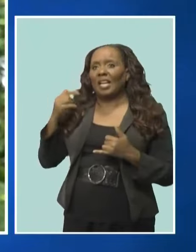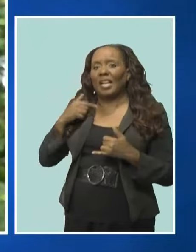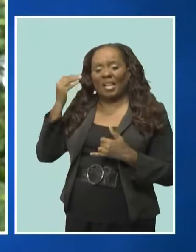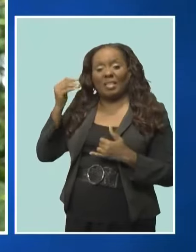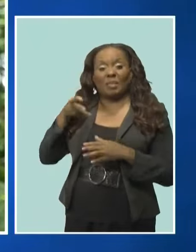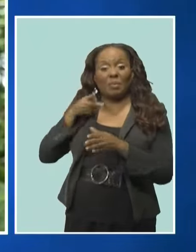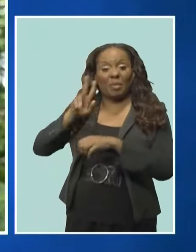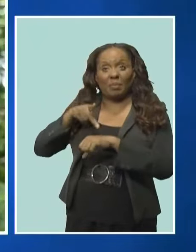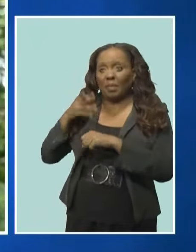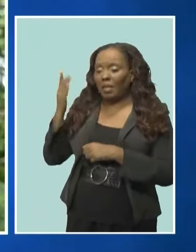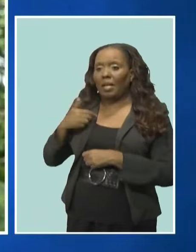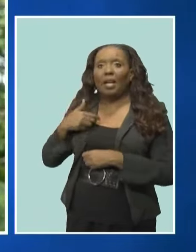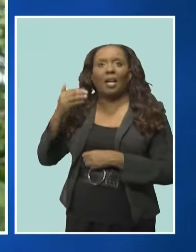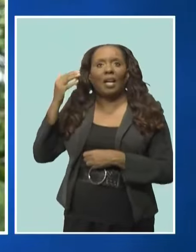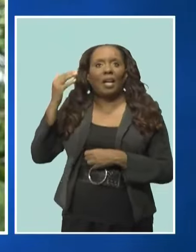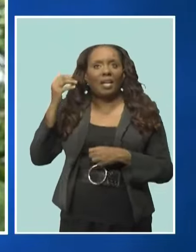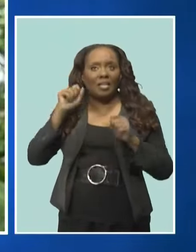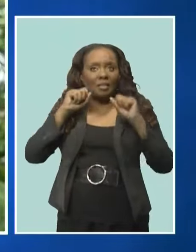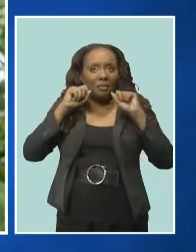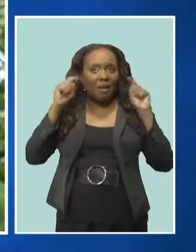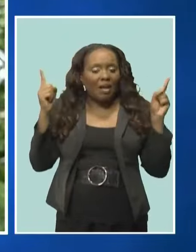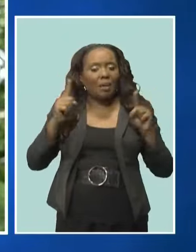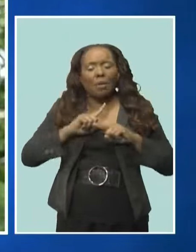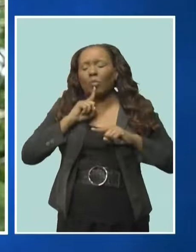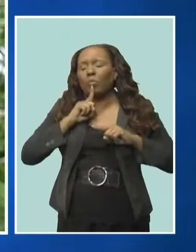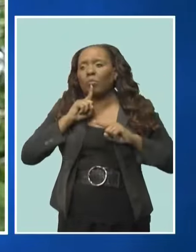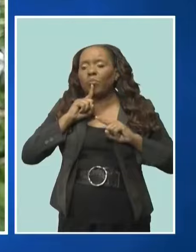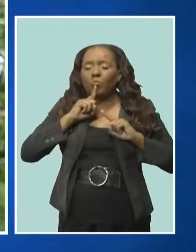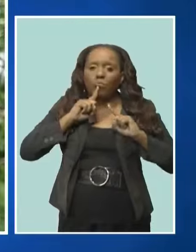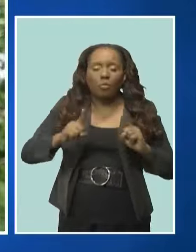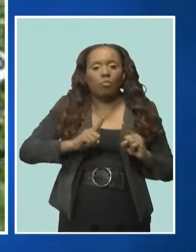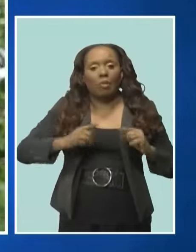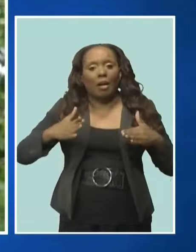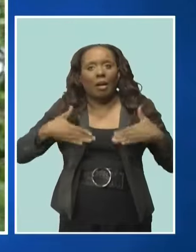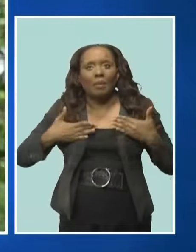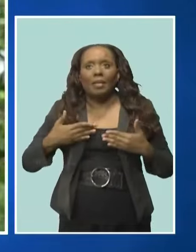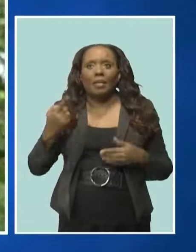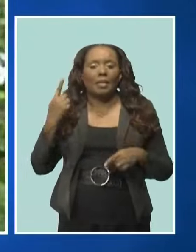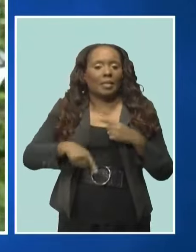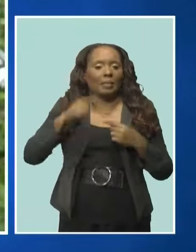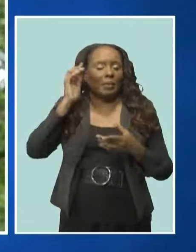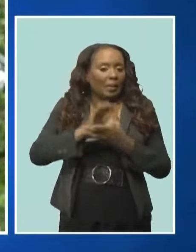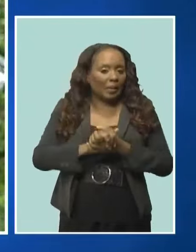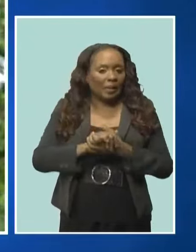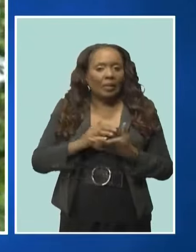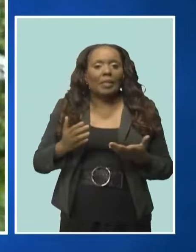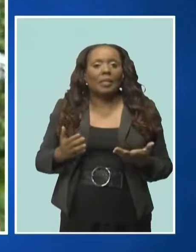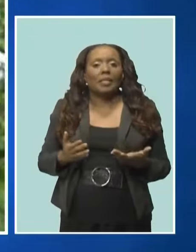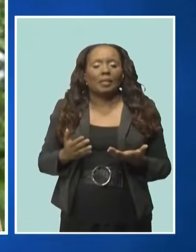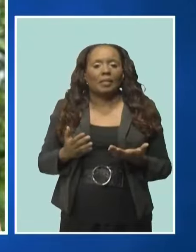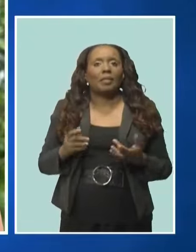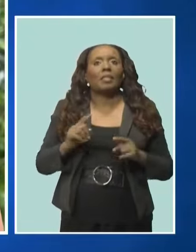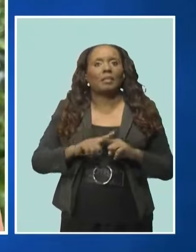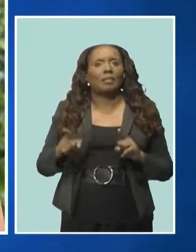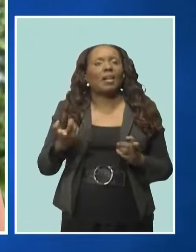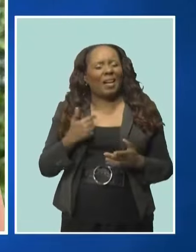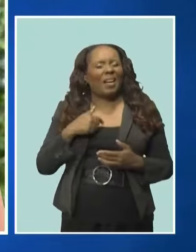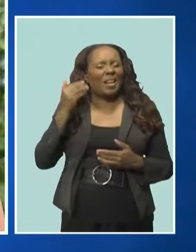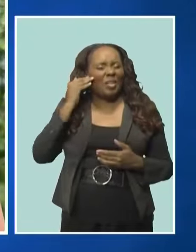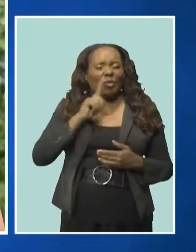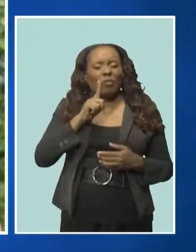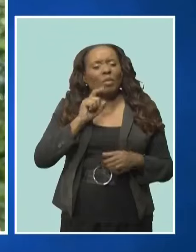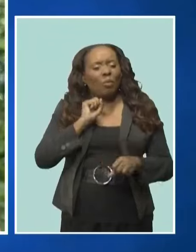A little bit surprised, yes, and I was extremely elated when we heard the news. Almost could not believe it, but it's not entirely unexpected. I know that she